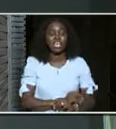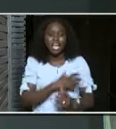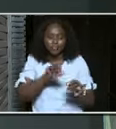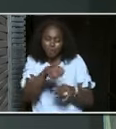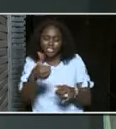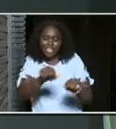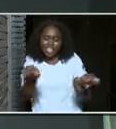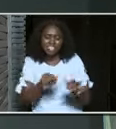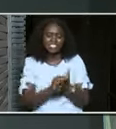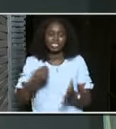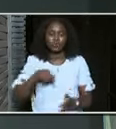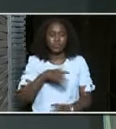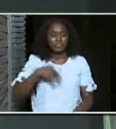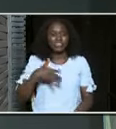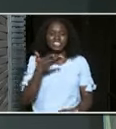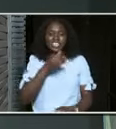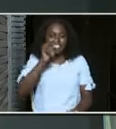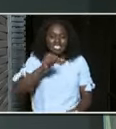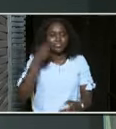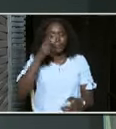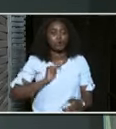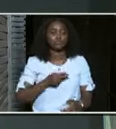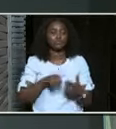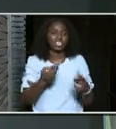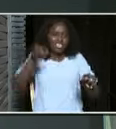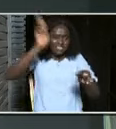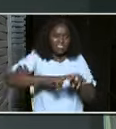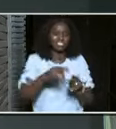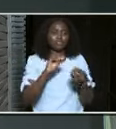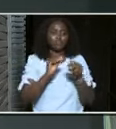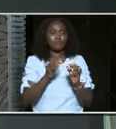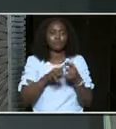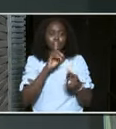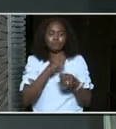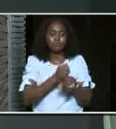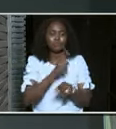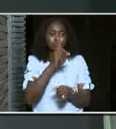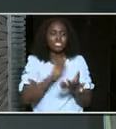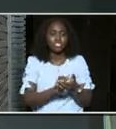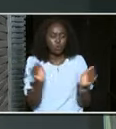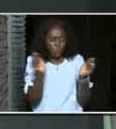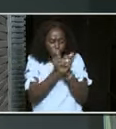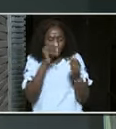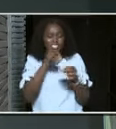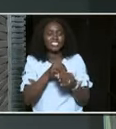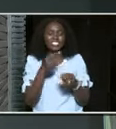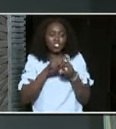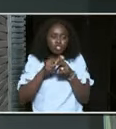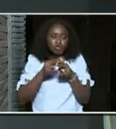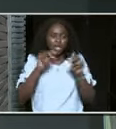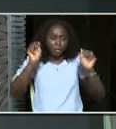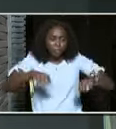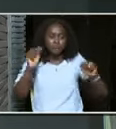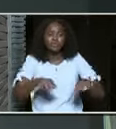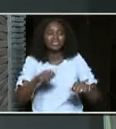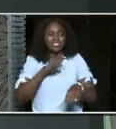that there is need for us to increase the number to ensure that within the shortest possible time, every